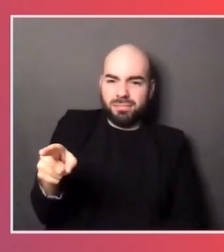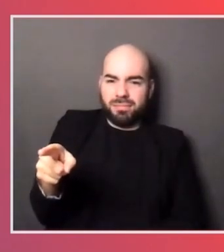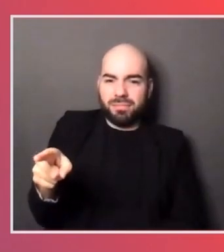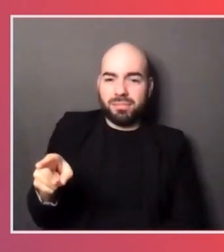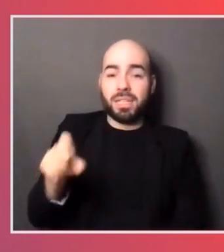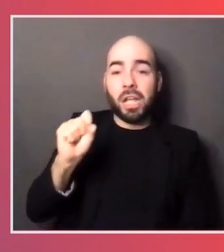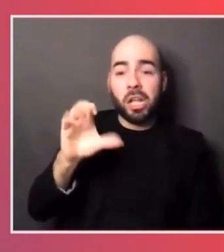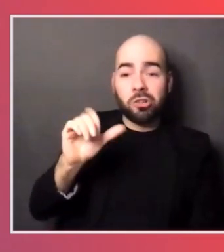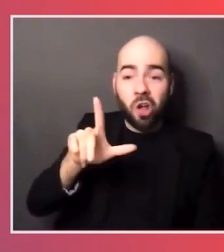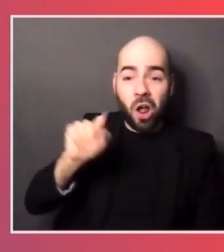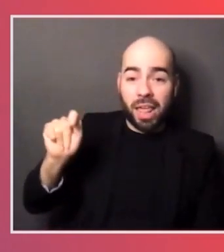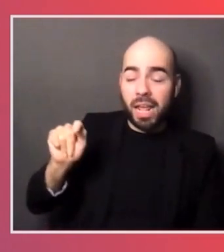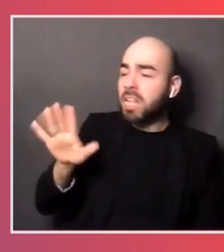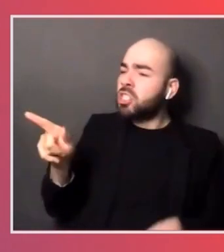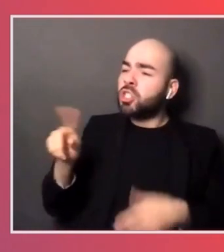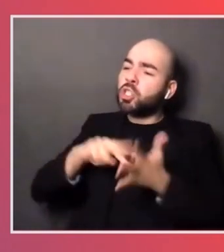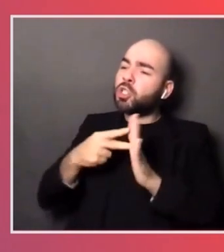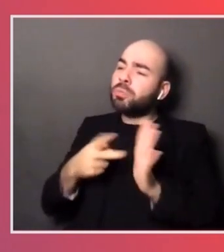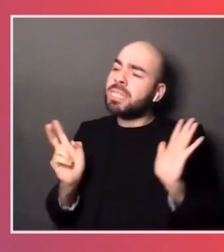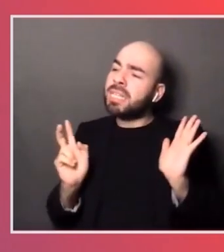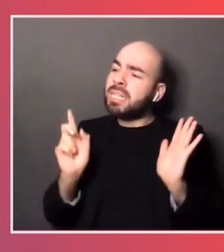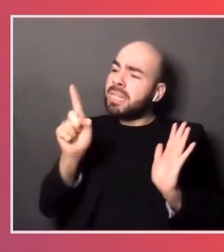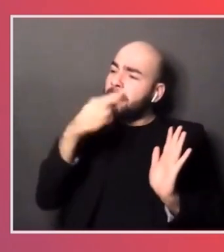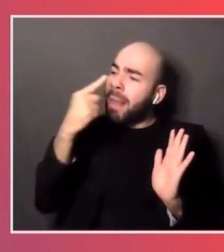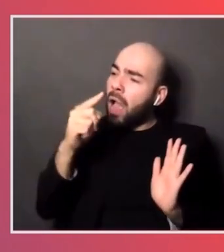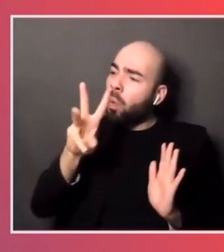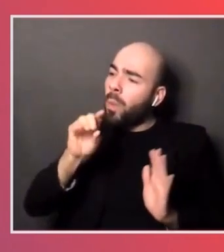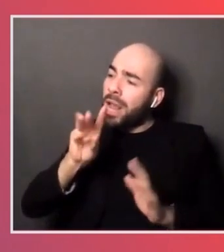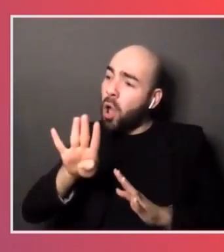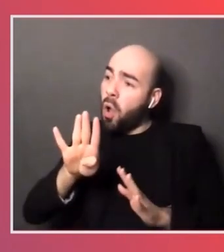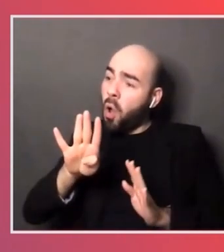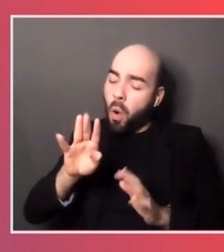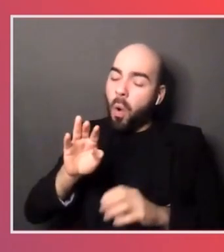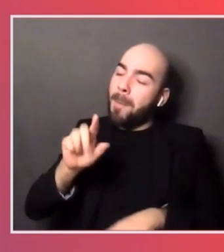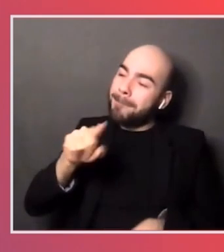about Scarlett and Black Widow at the same time.